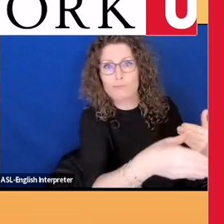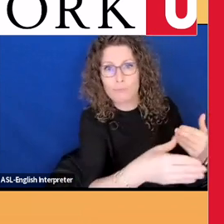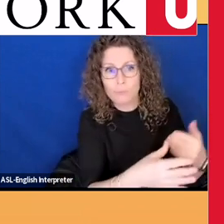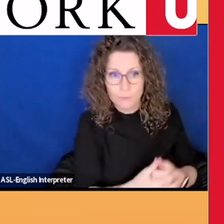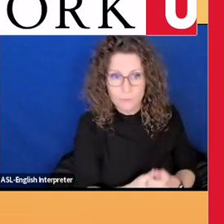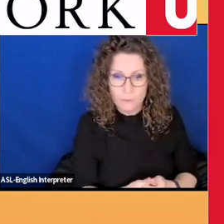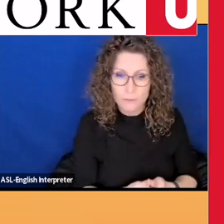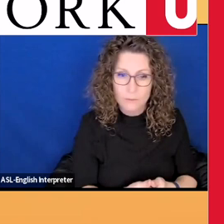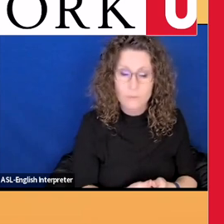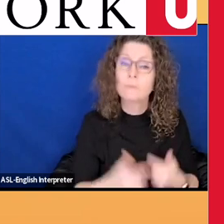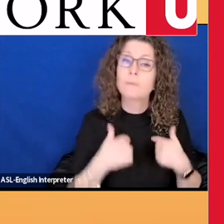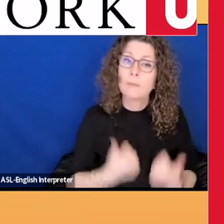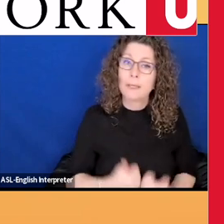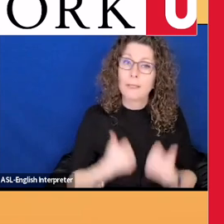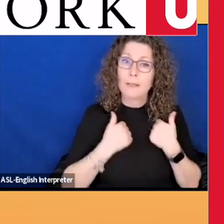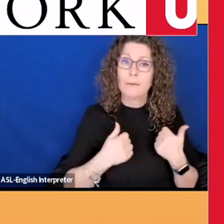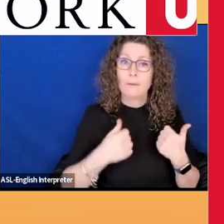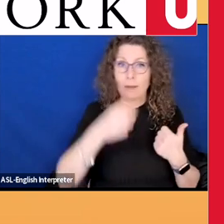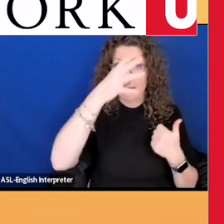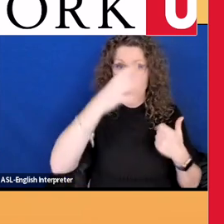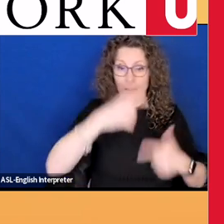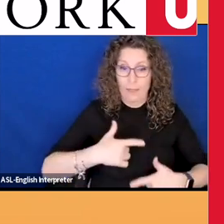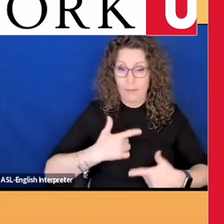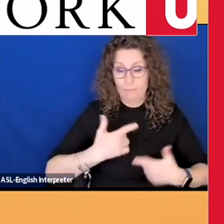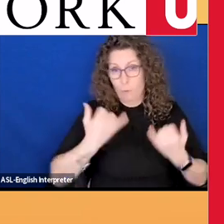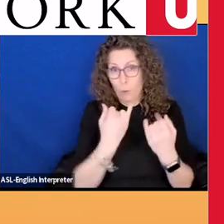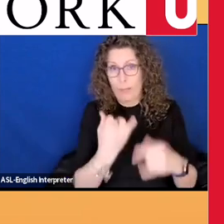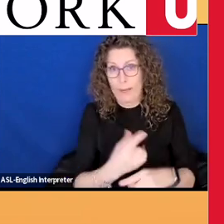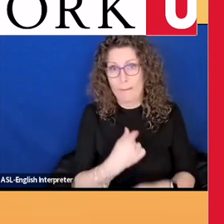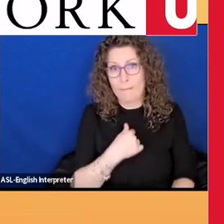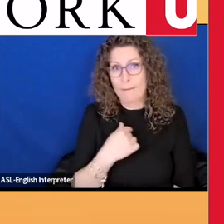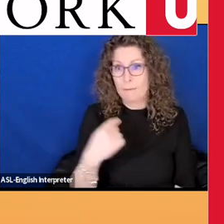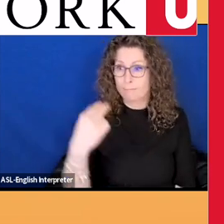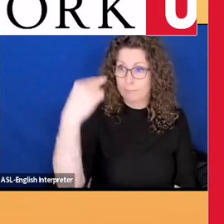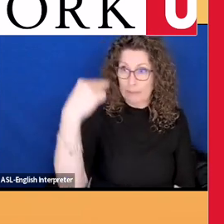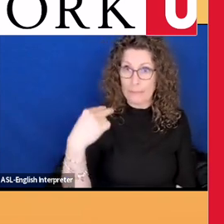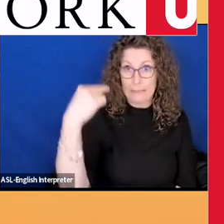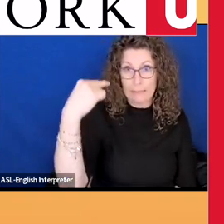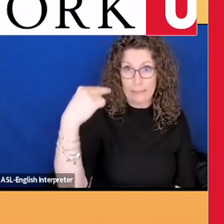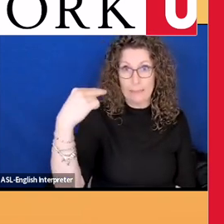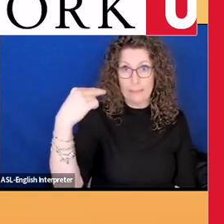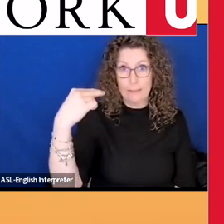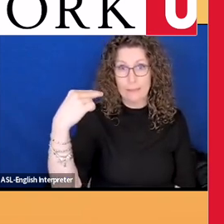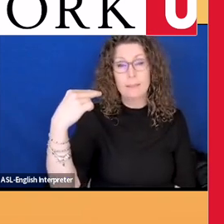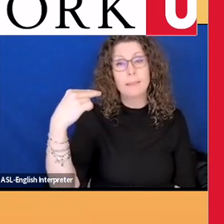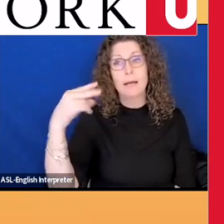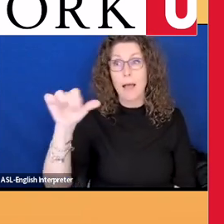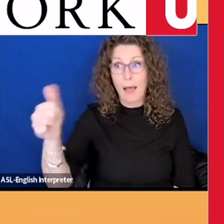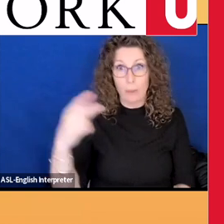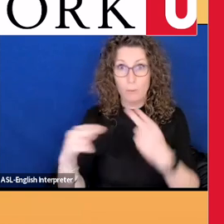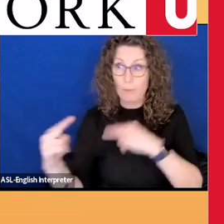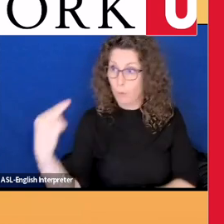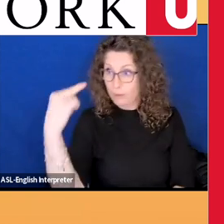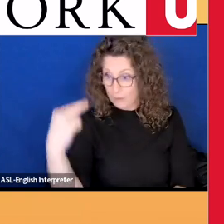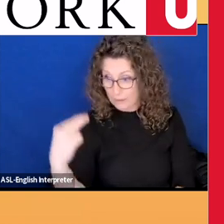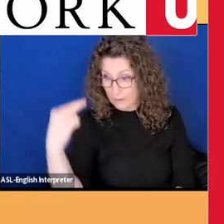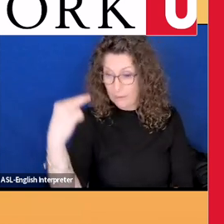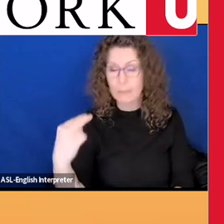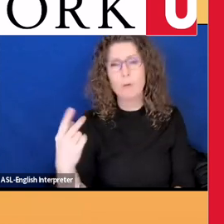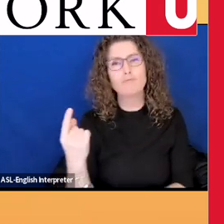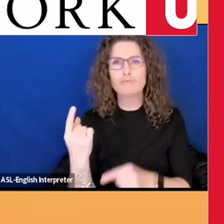my life today, I am seen and I see myself as a cisgendered, male-identified, and heteromanly